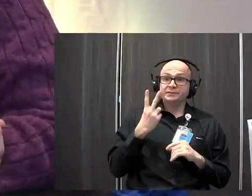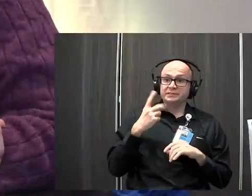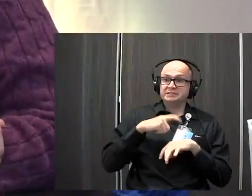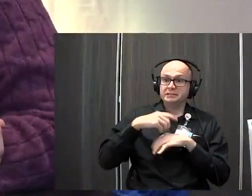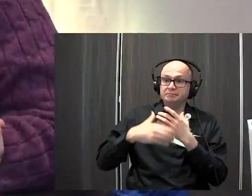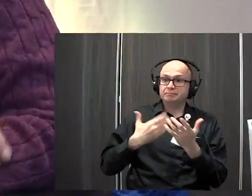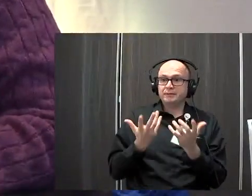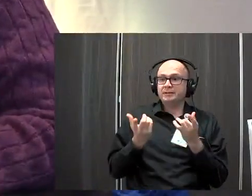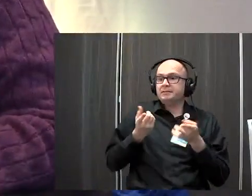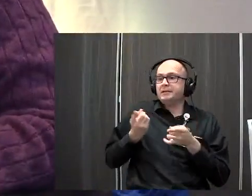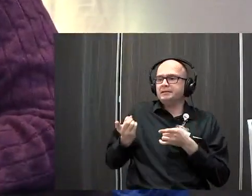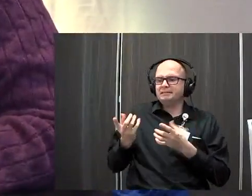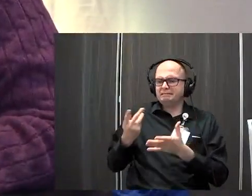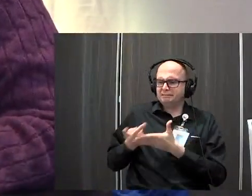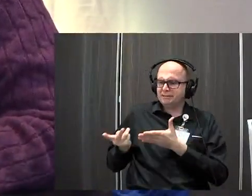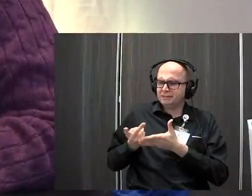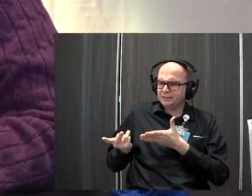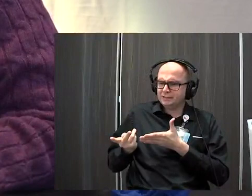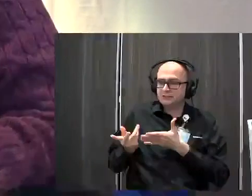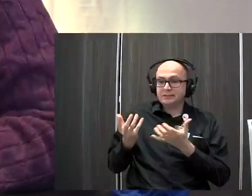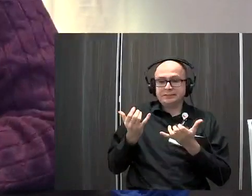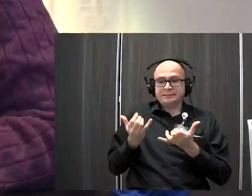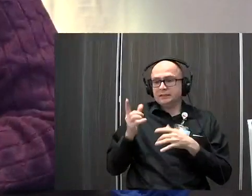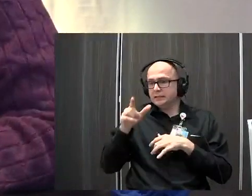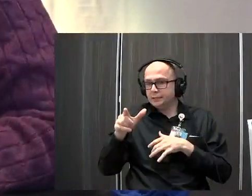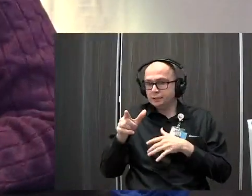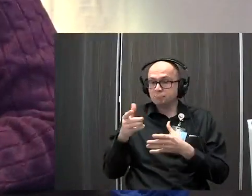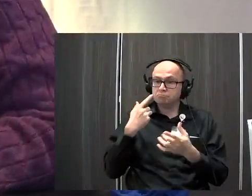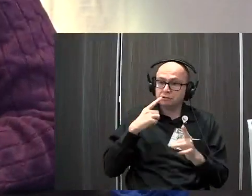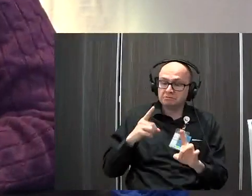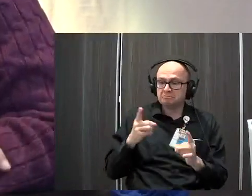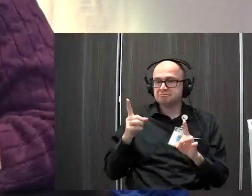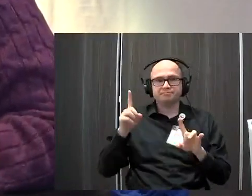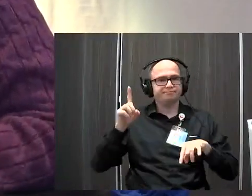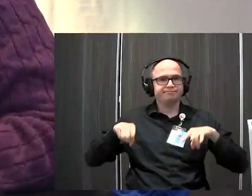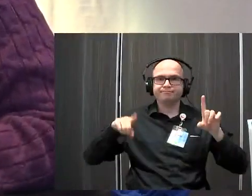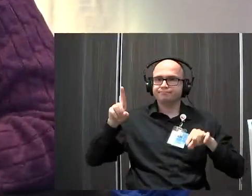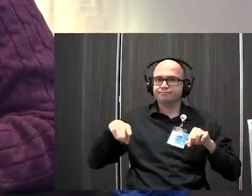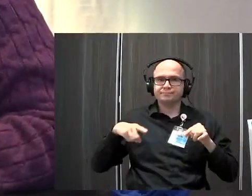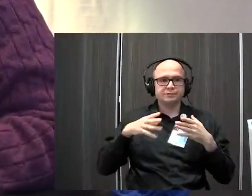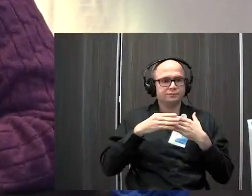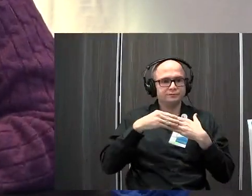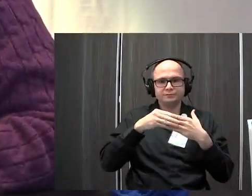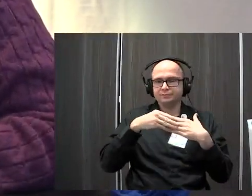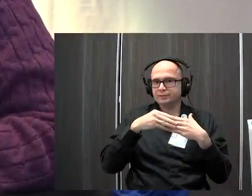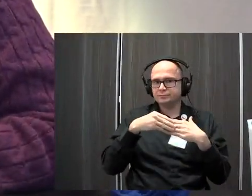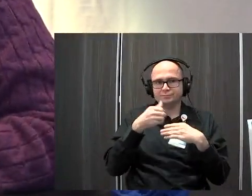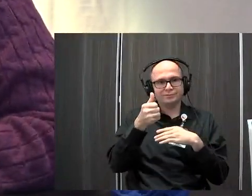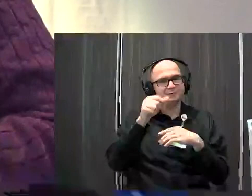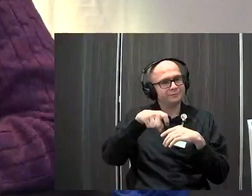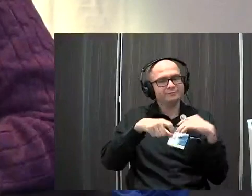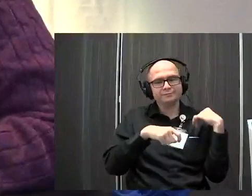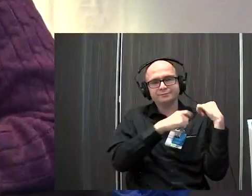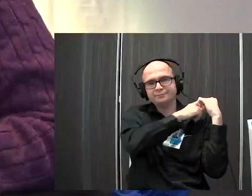work at one moment of a child's development isn't working for a later moment. And so the flexibility to move across settings can sometimes really make a